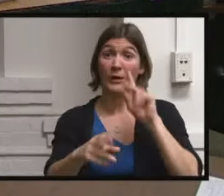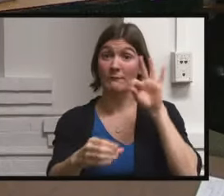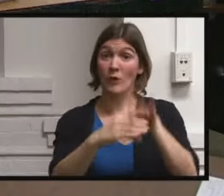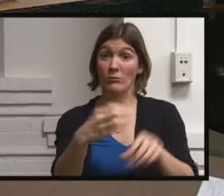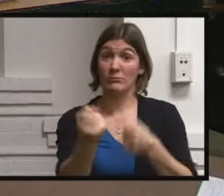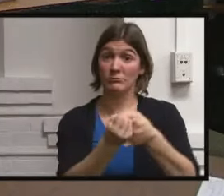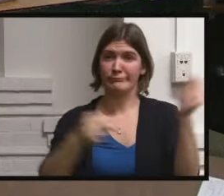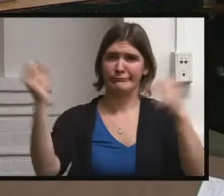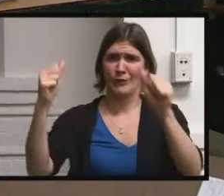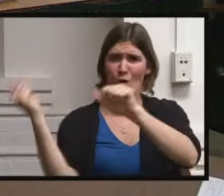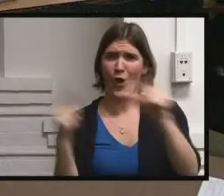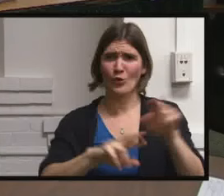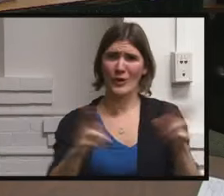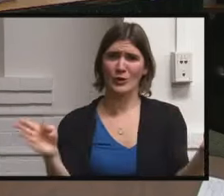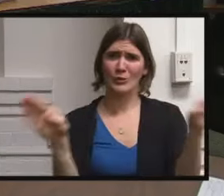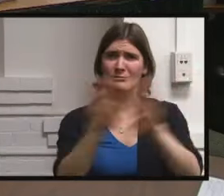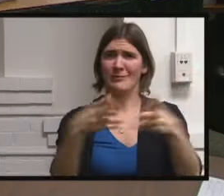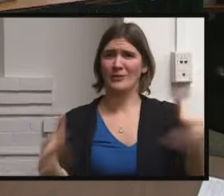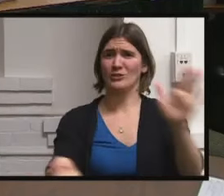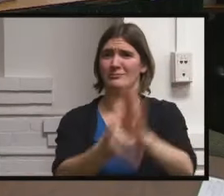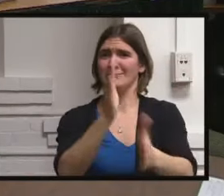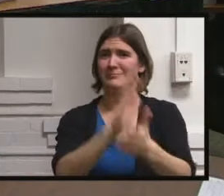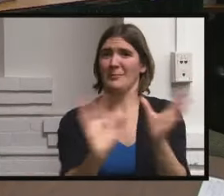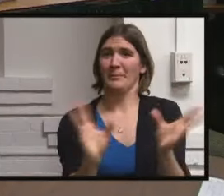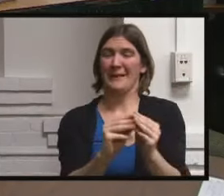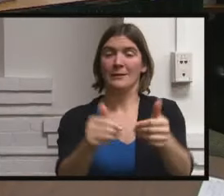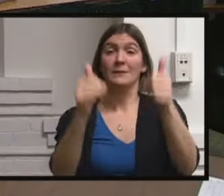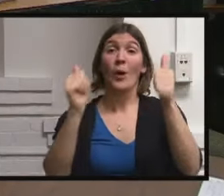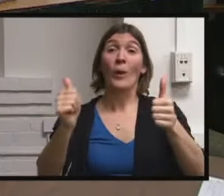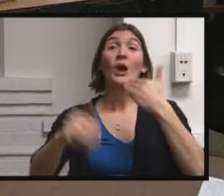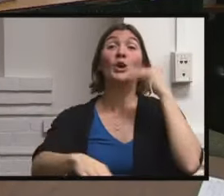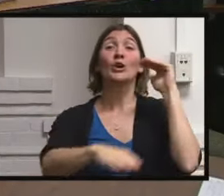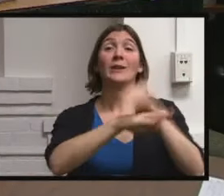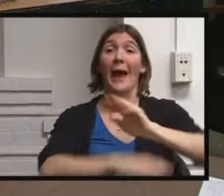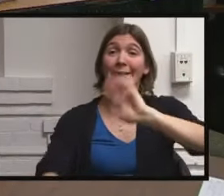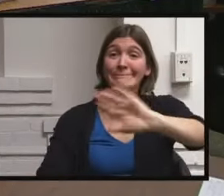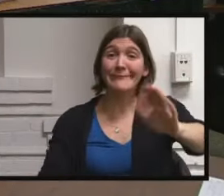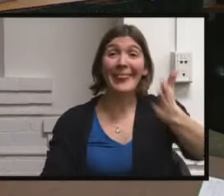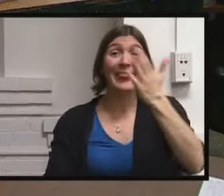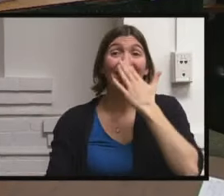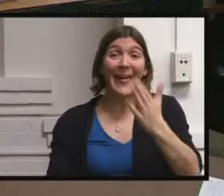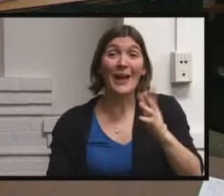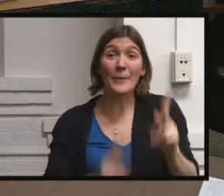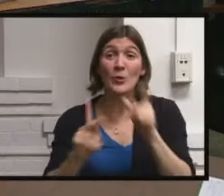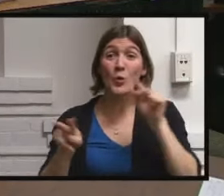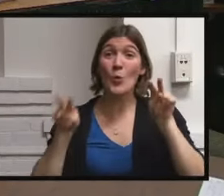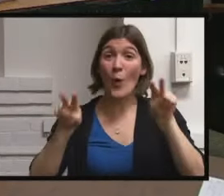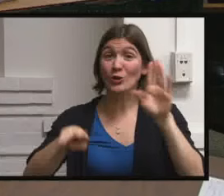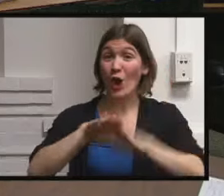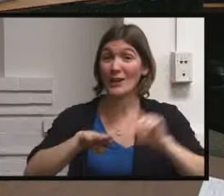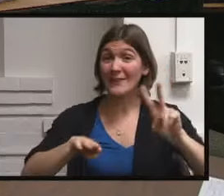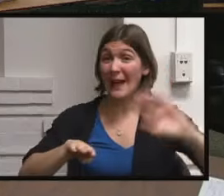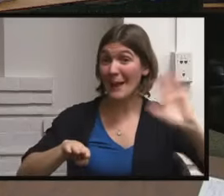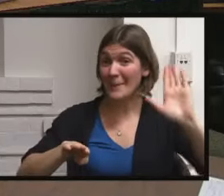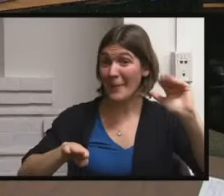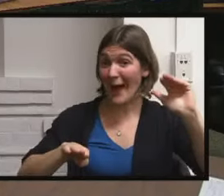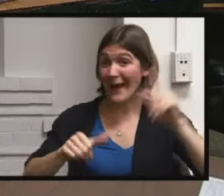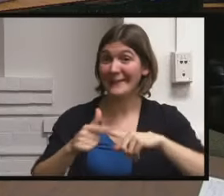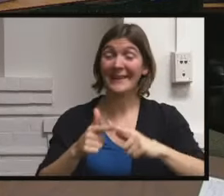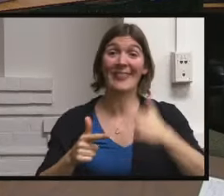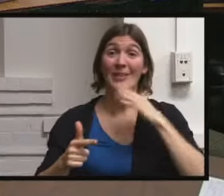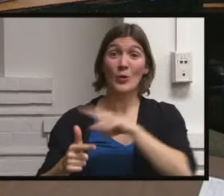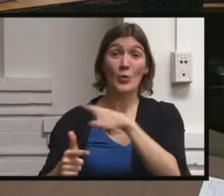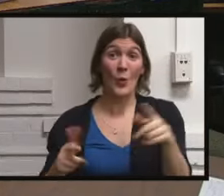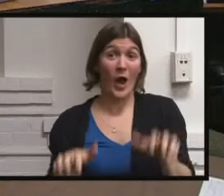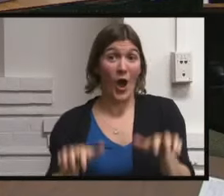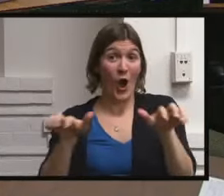in favor, please say aye. Aye. Aye. Anybody opposed or abstaining? That carries 4-0. Thank you, people who are watching on TV. Thank you,